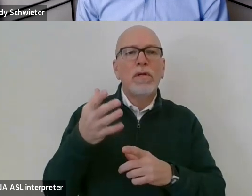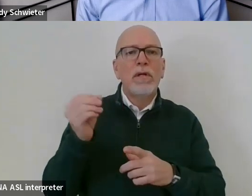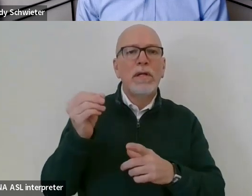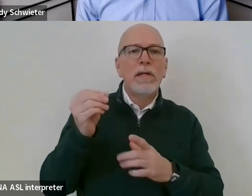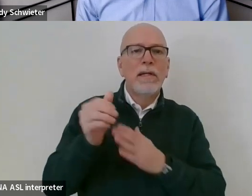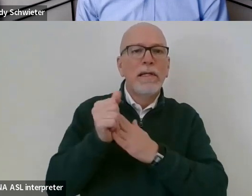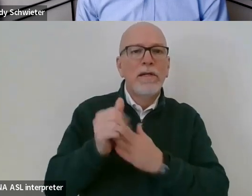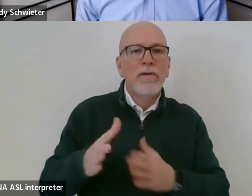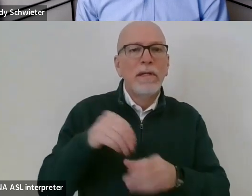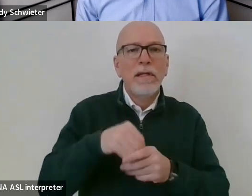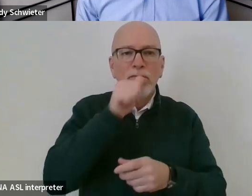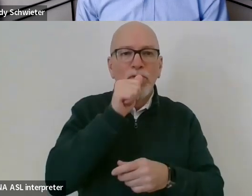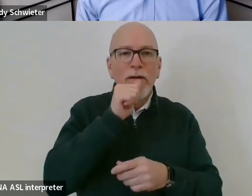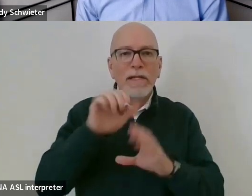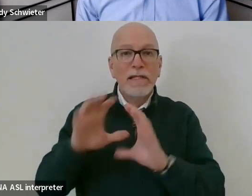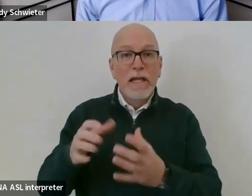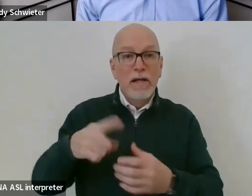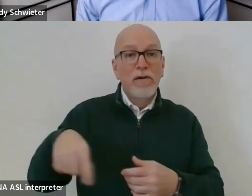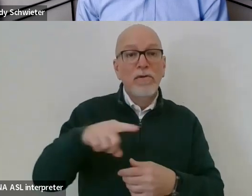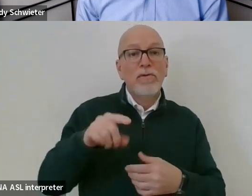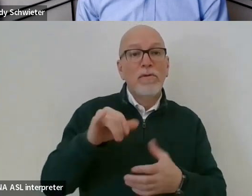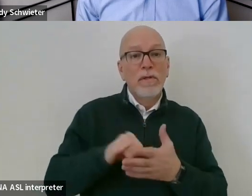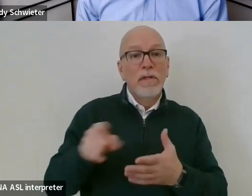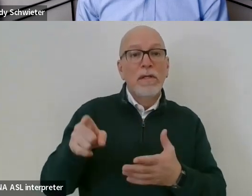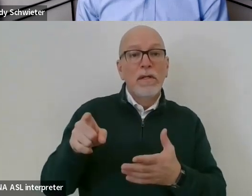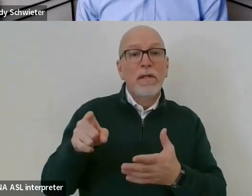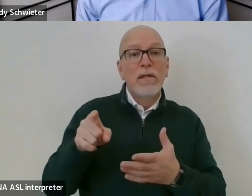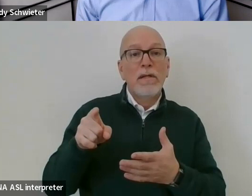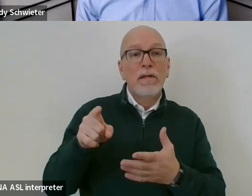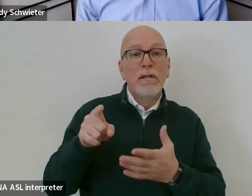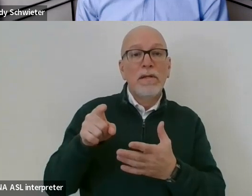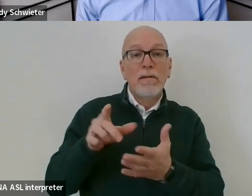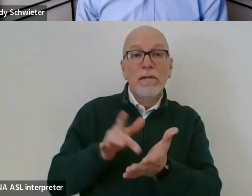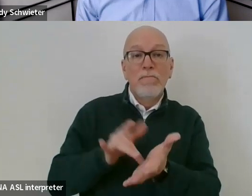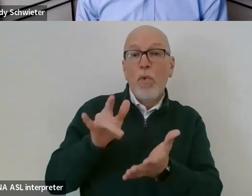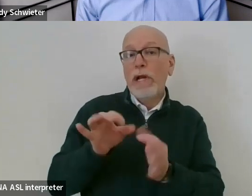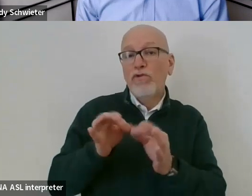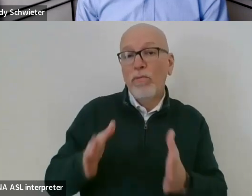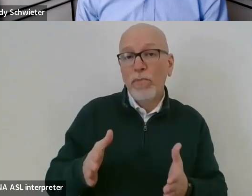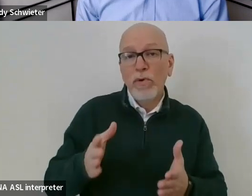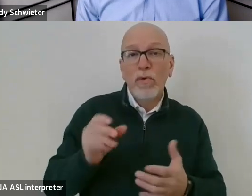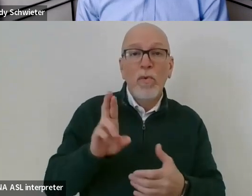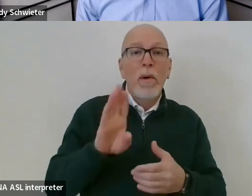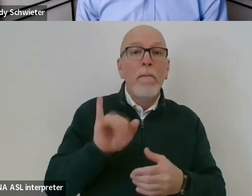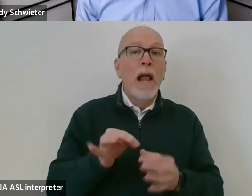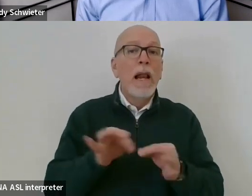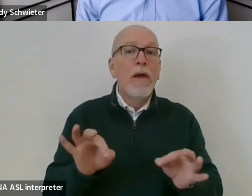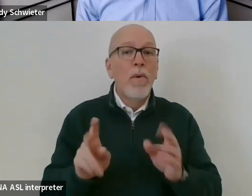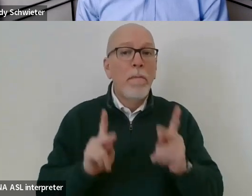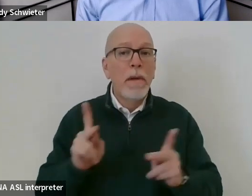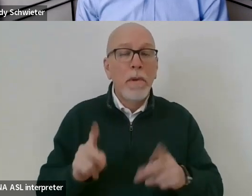in the private sector that are exploiting interpreters or bilingual individuals